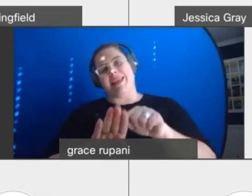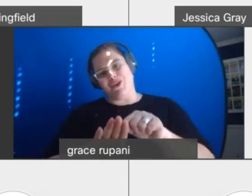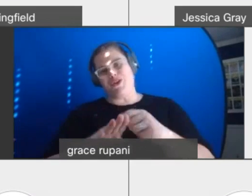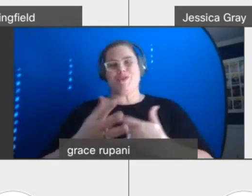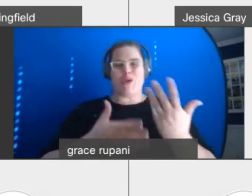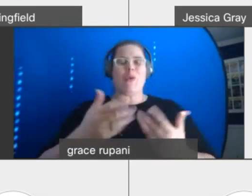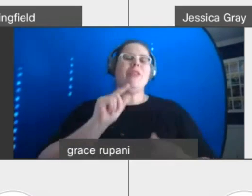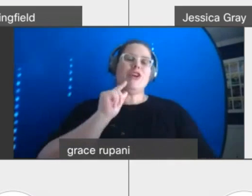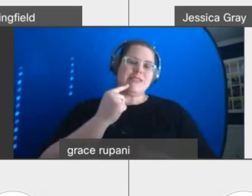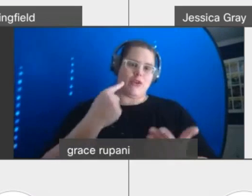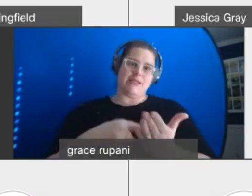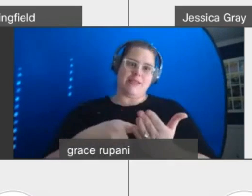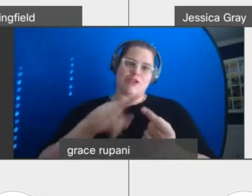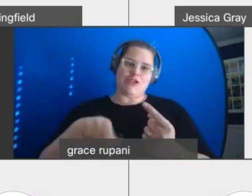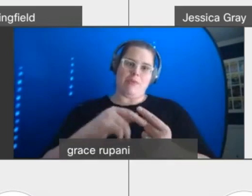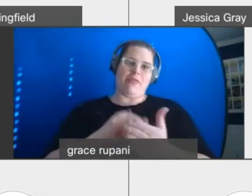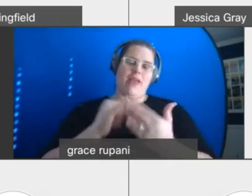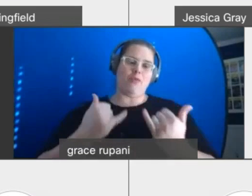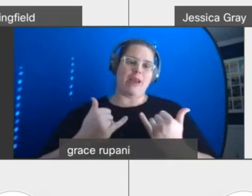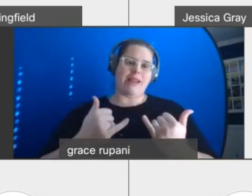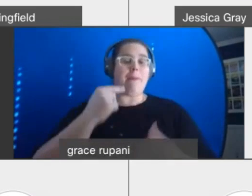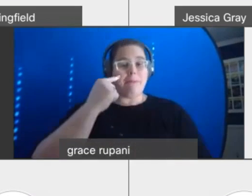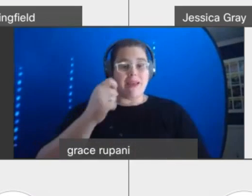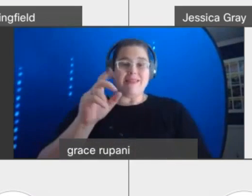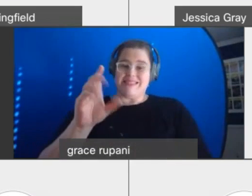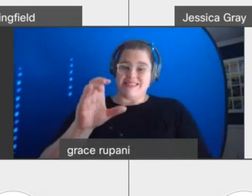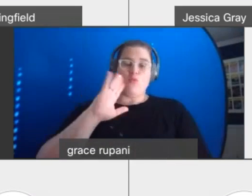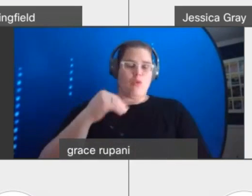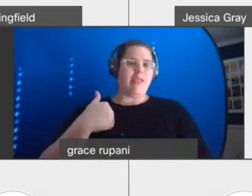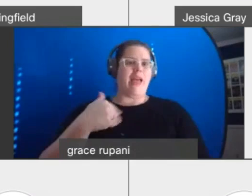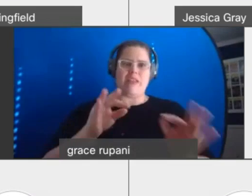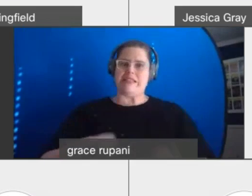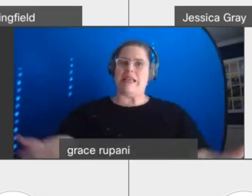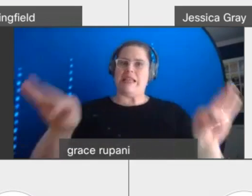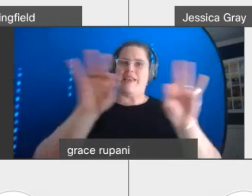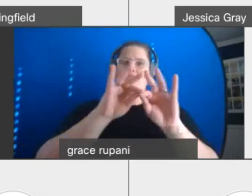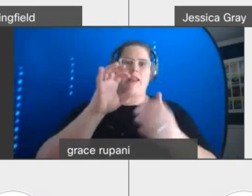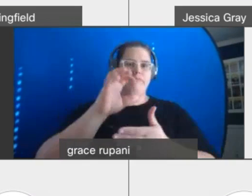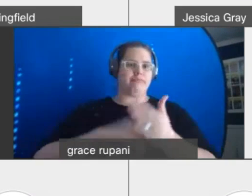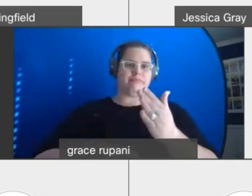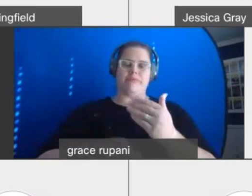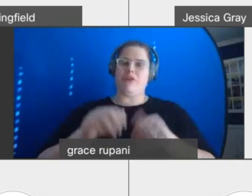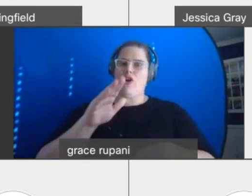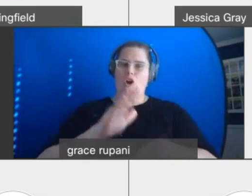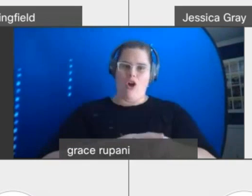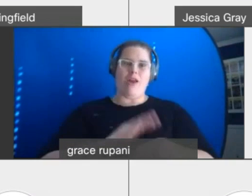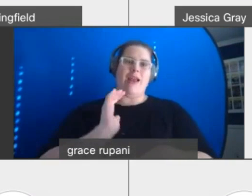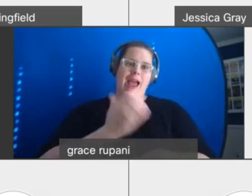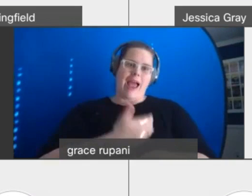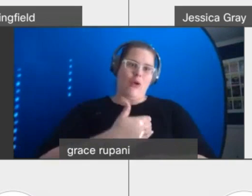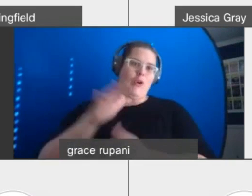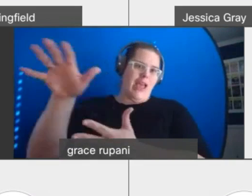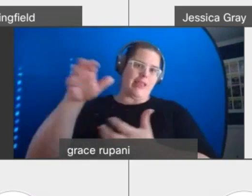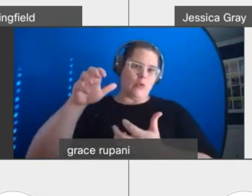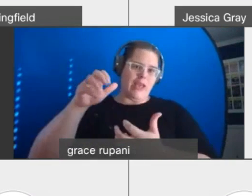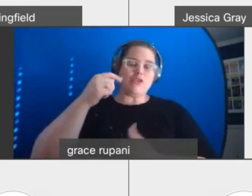going to have a significant draw on its allocation, because I don't know if people are aware most of the first responders in the district don't live in the